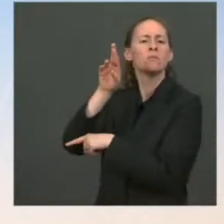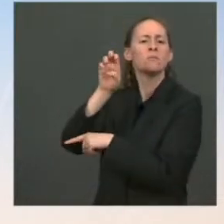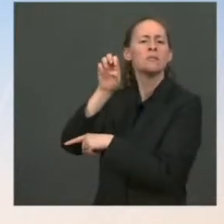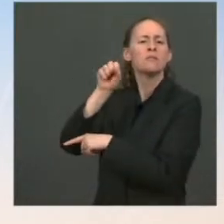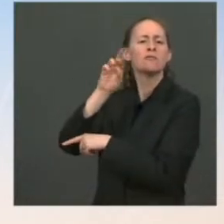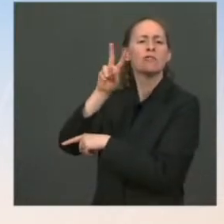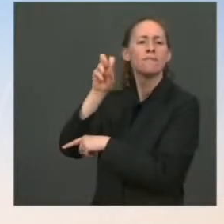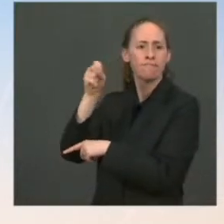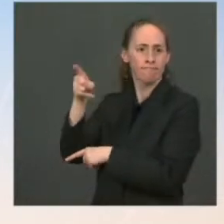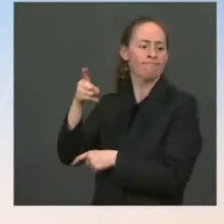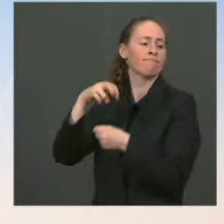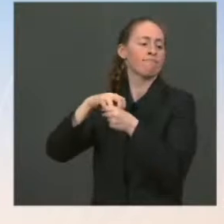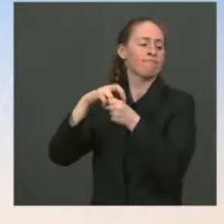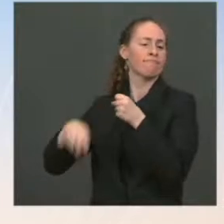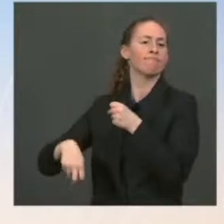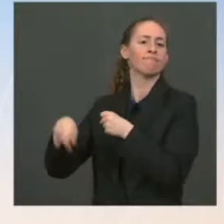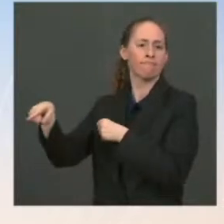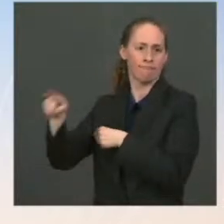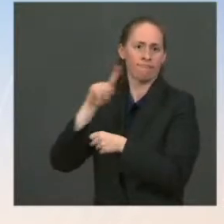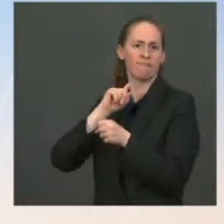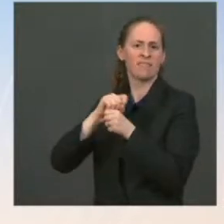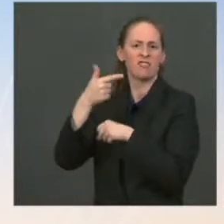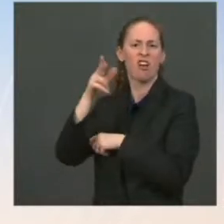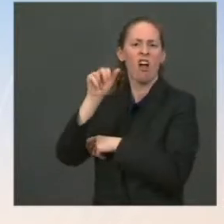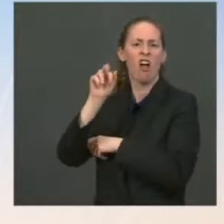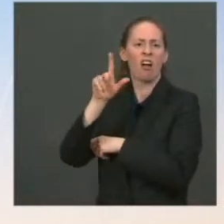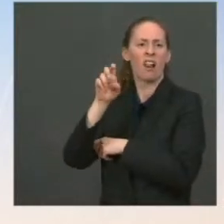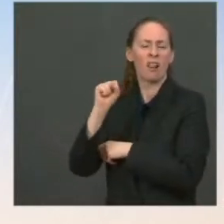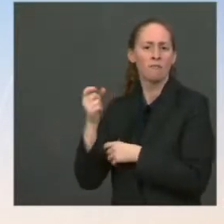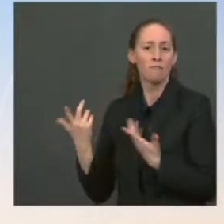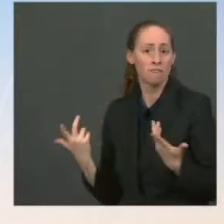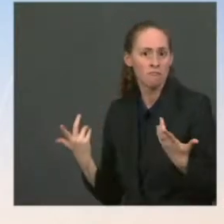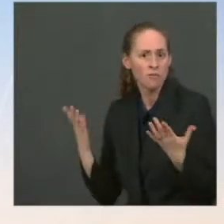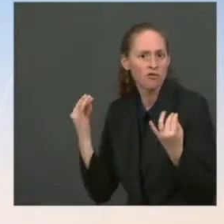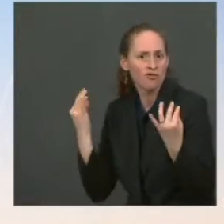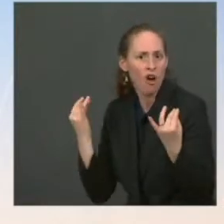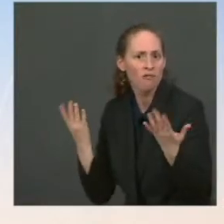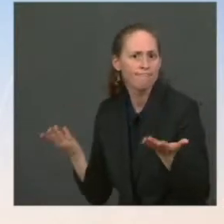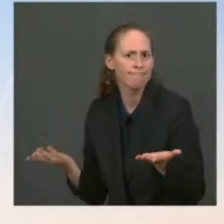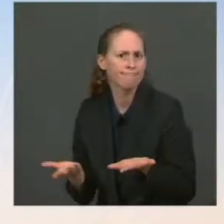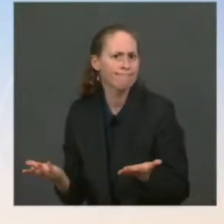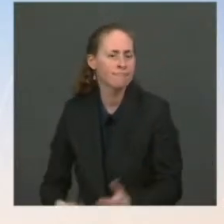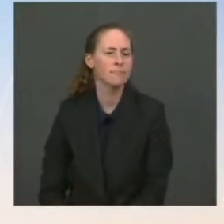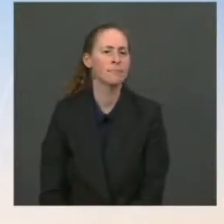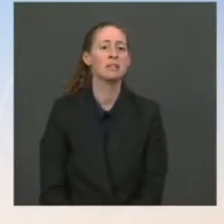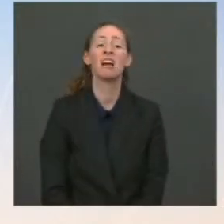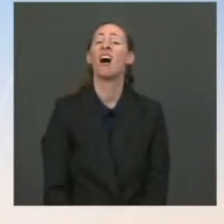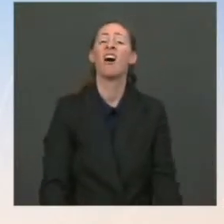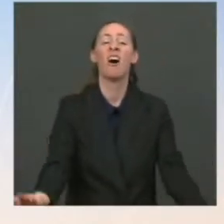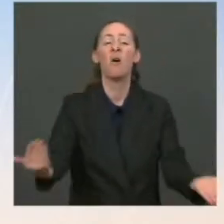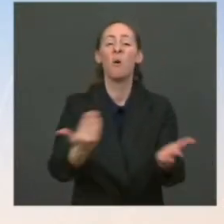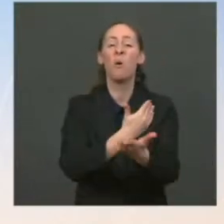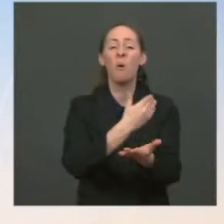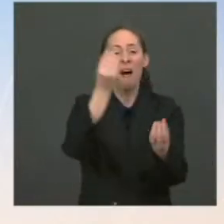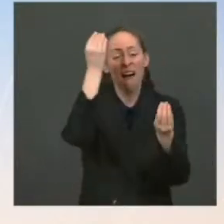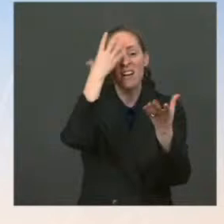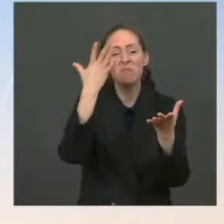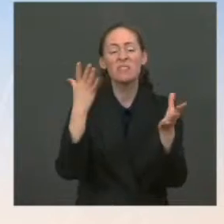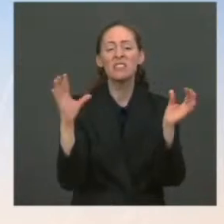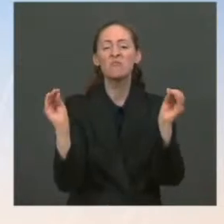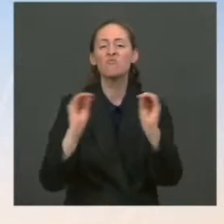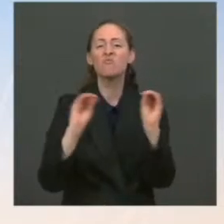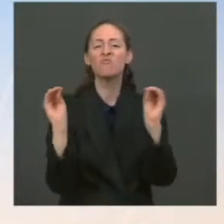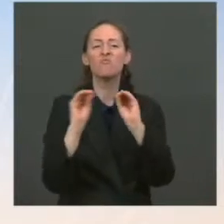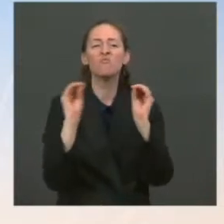any comment or reaction to So- Governor Quarles' reaction? Yeah, I don't have anything on that for you, but this obviously just happened a